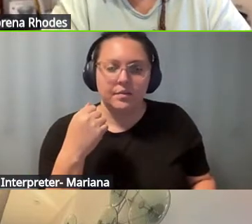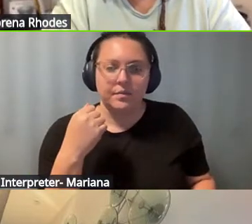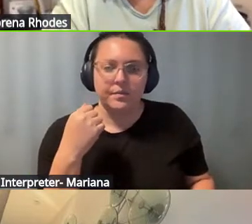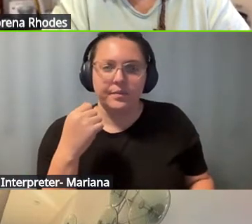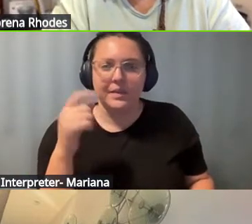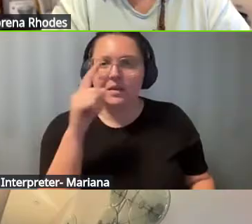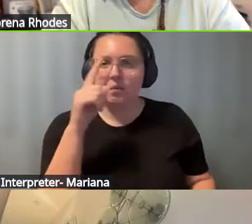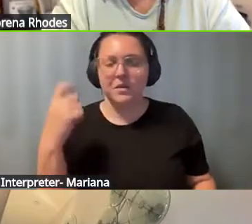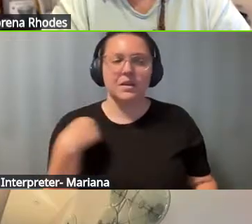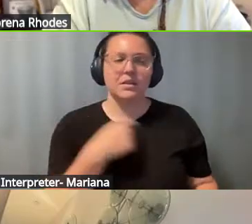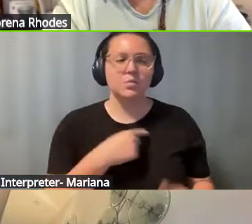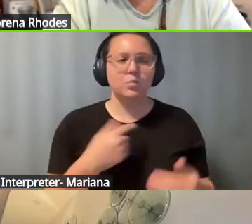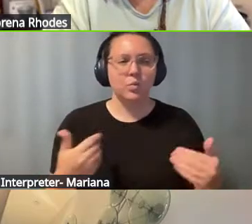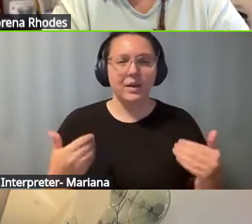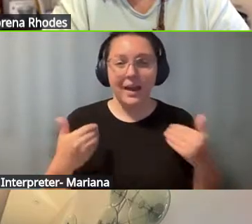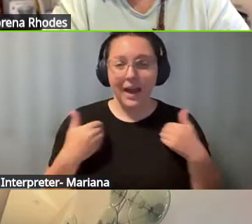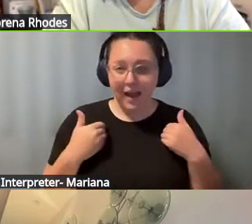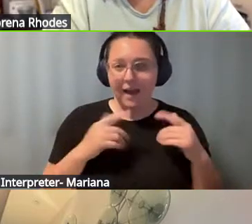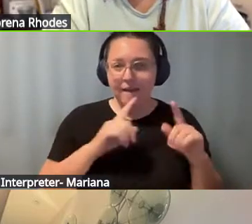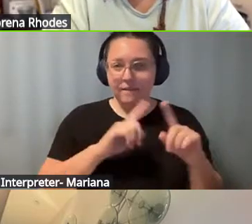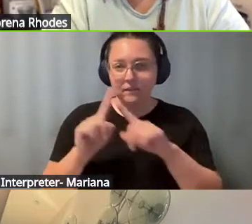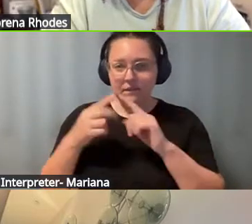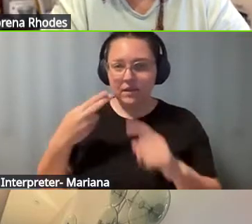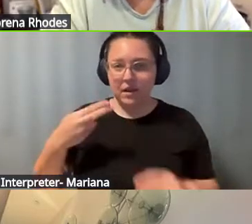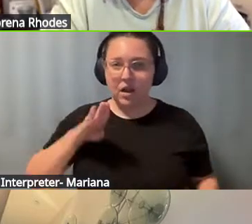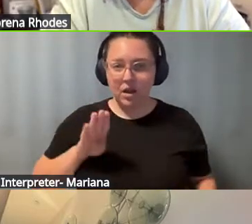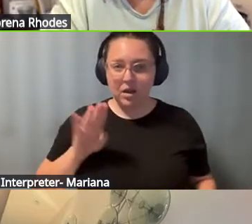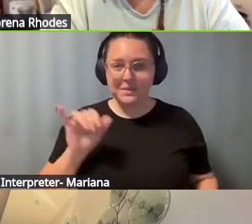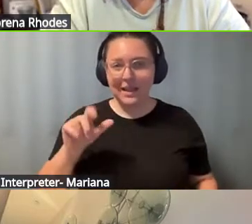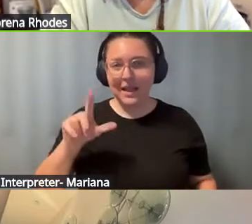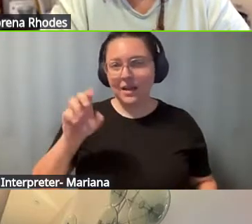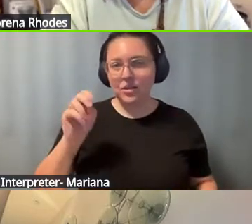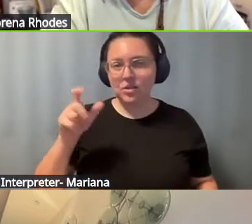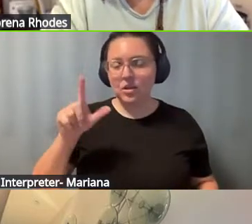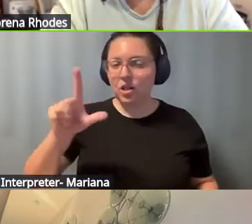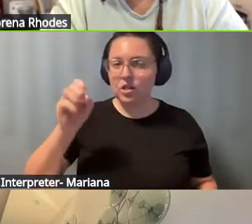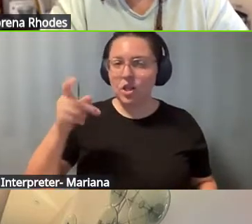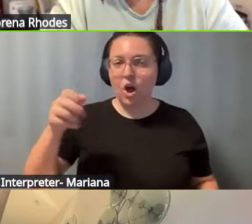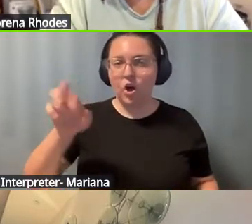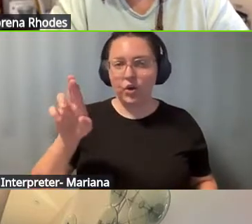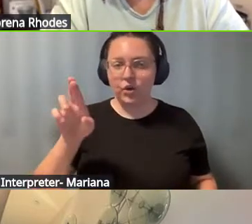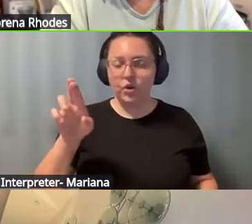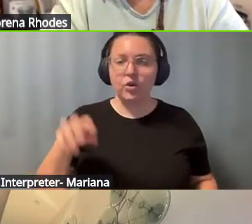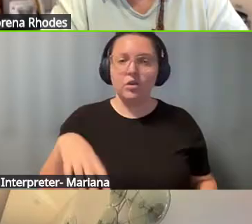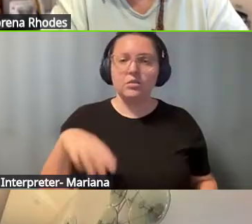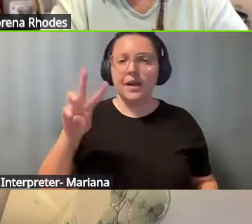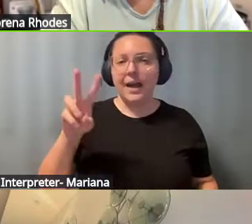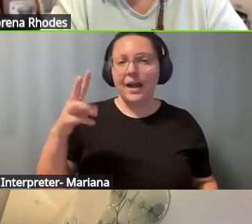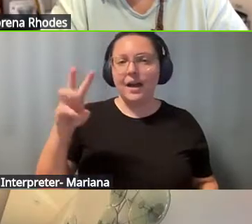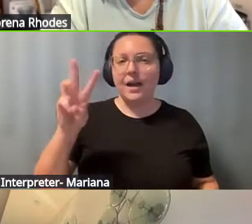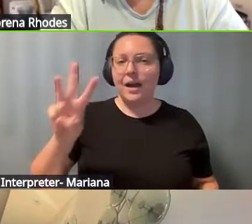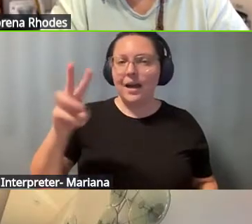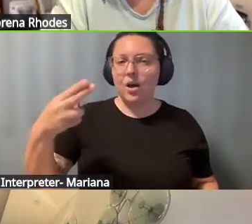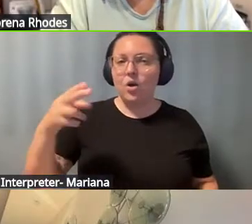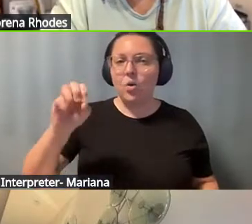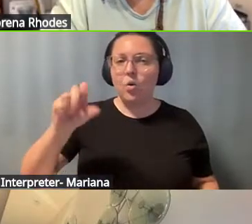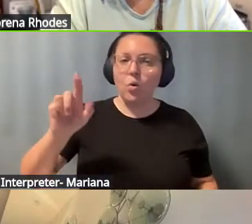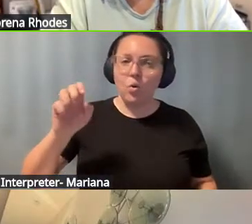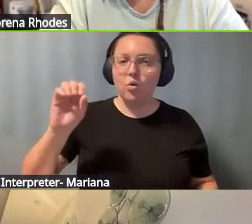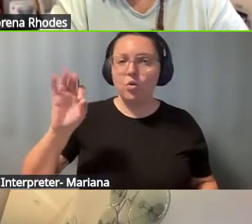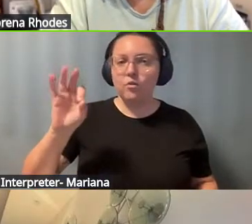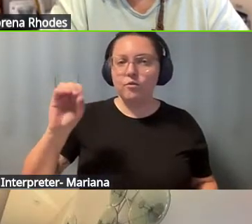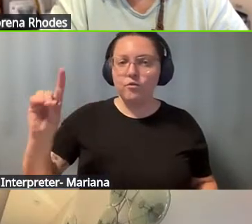because we have hubs like lockers at Whole Foods and different grocery